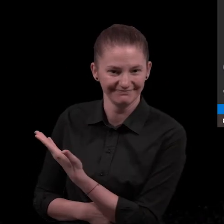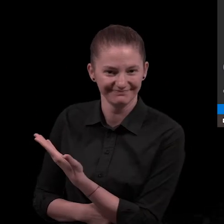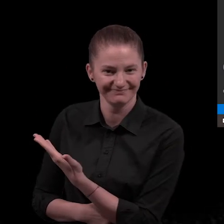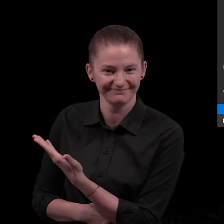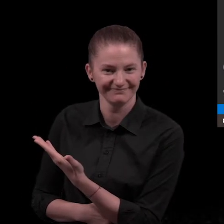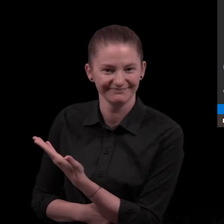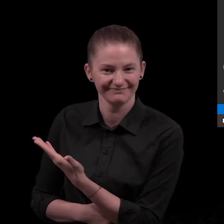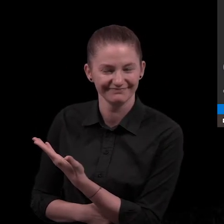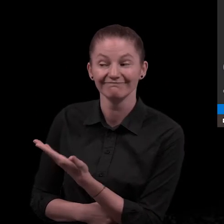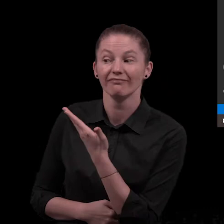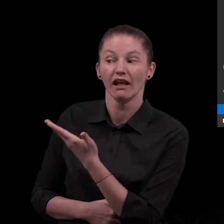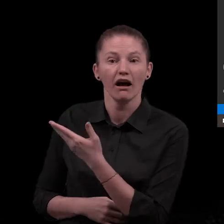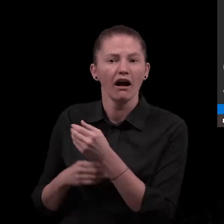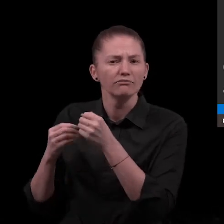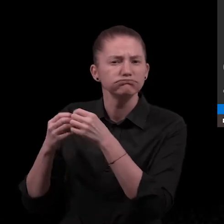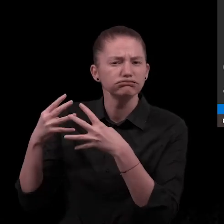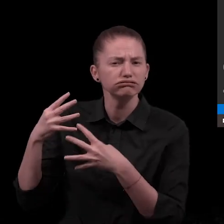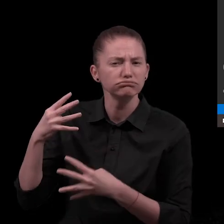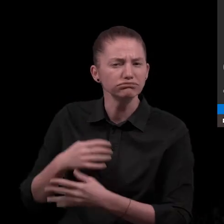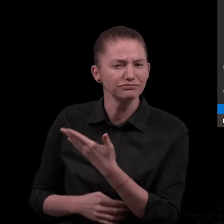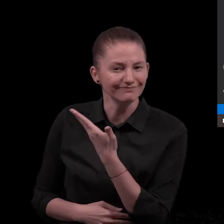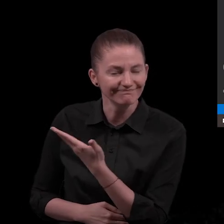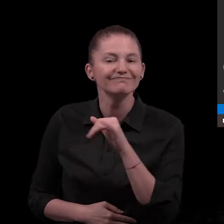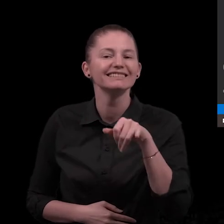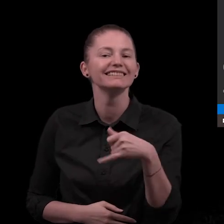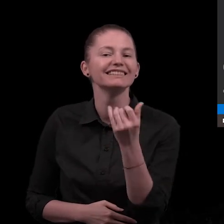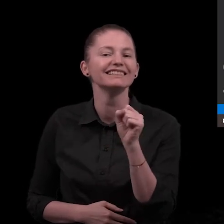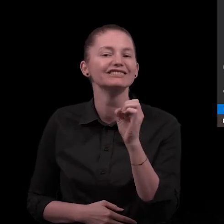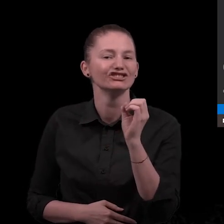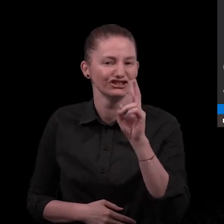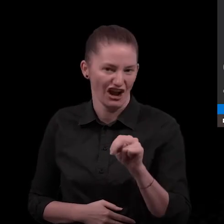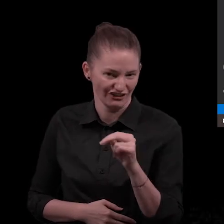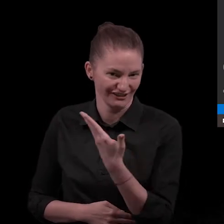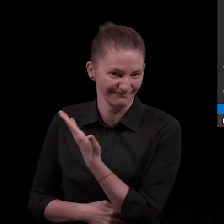We can see there's a large JSON response,